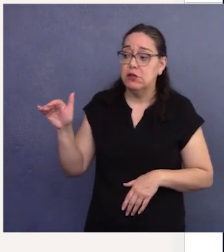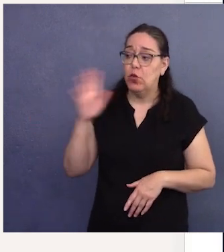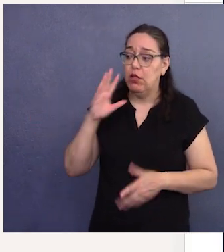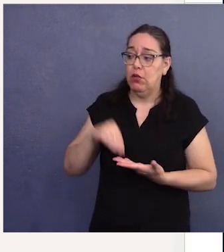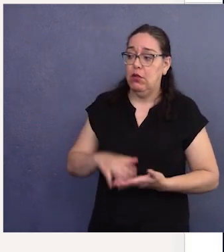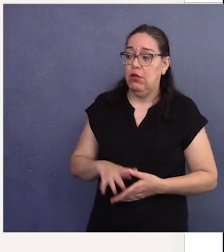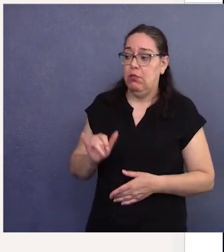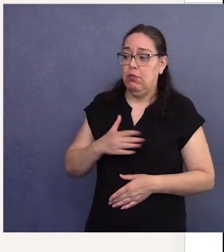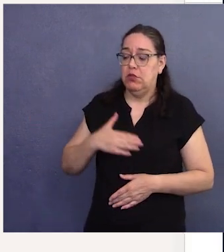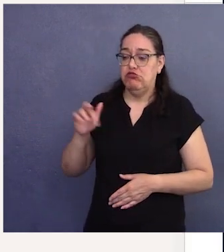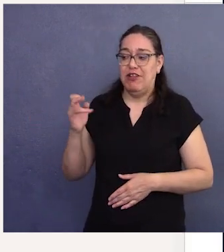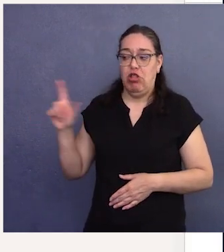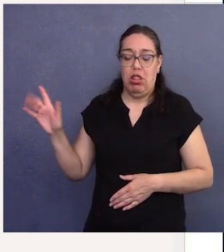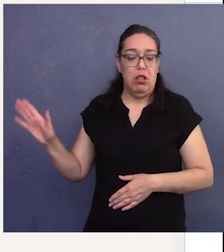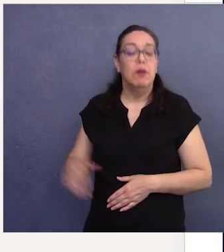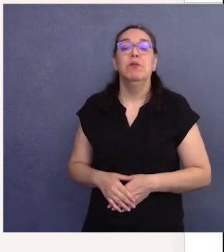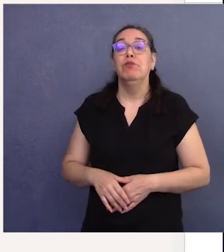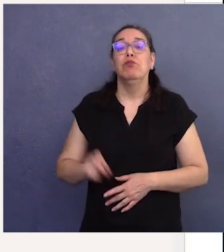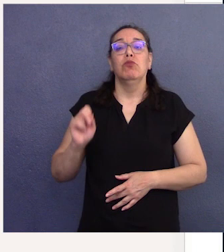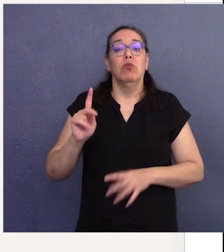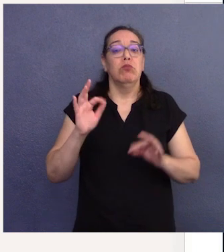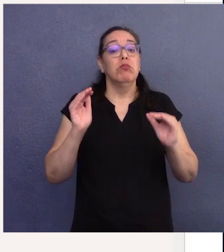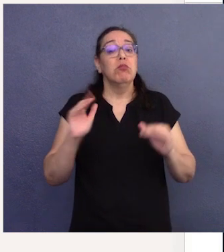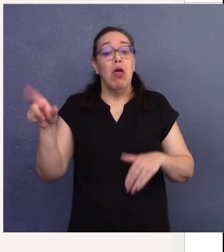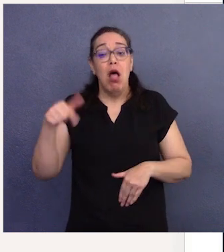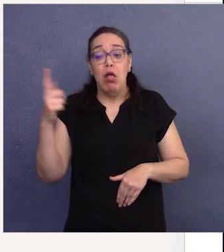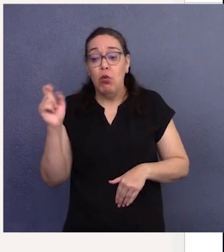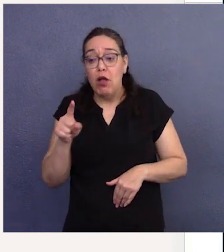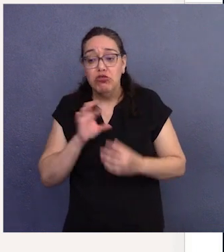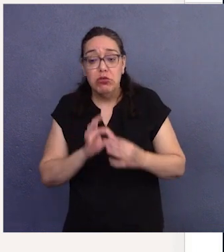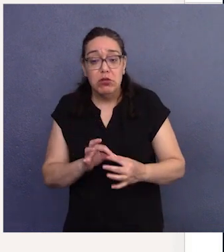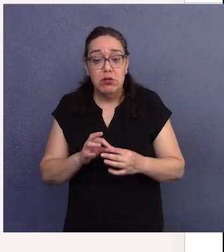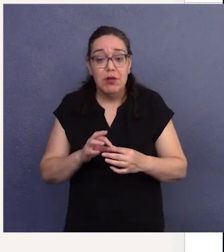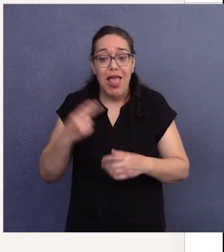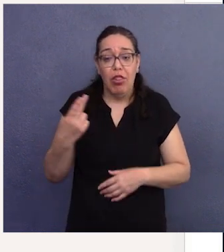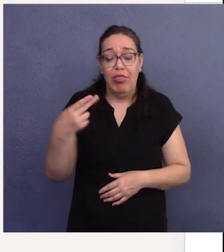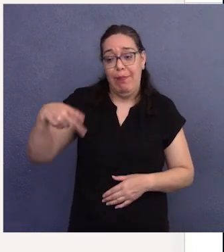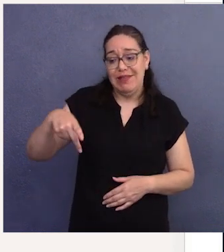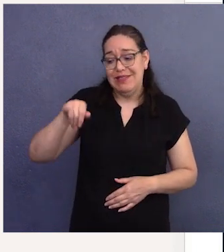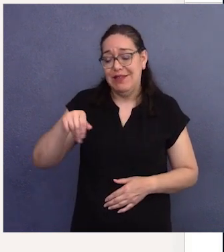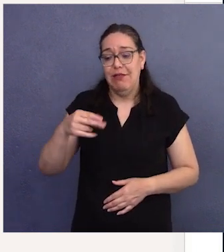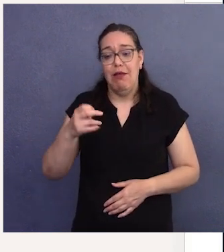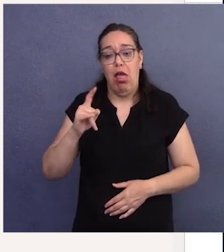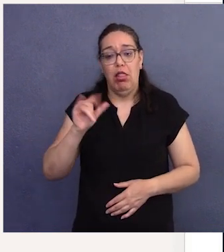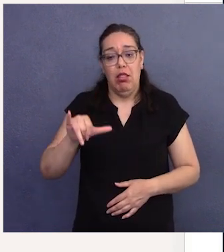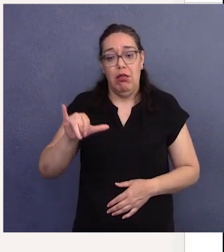Rachel's? Okay, any other questions about the Healthy Places Index?